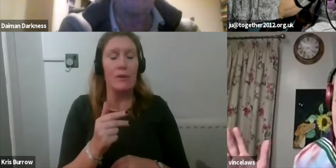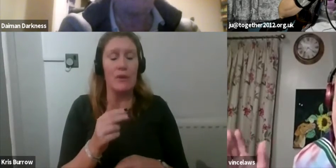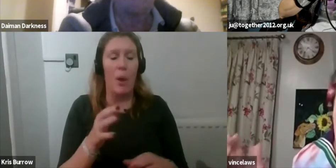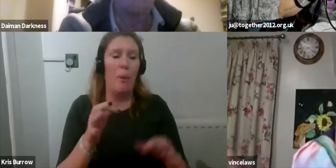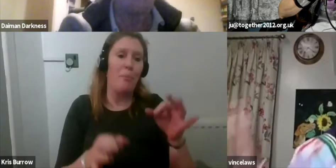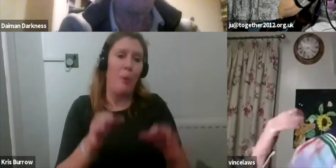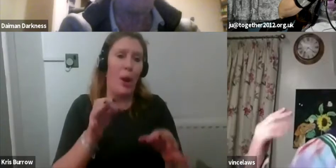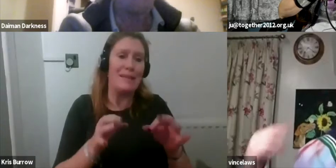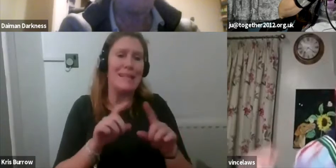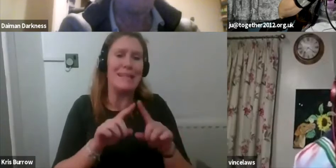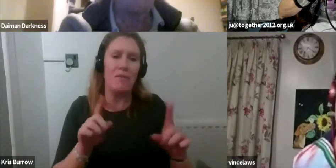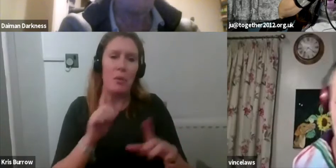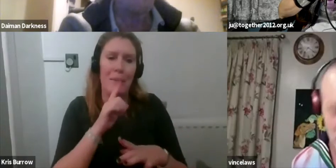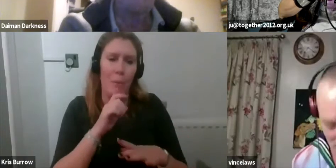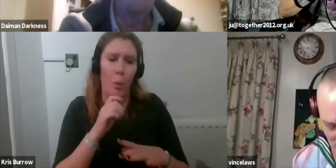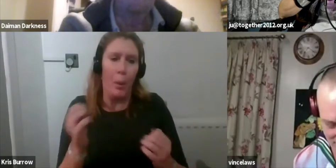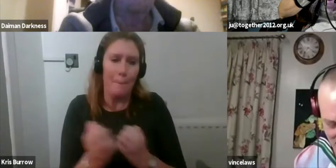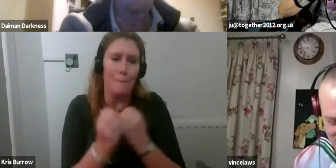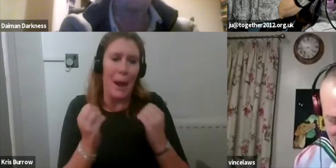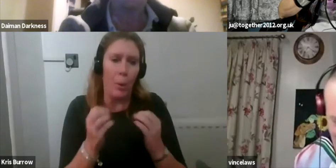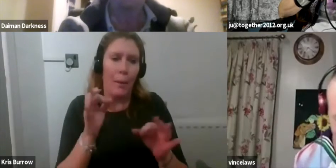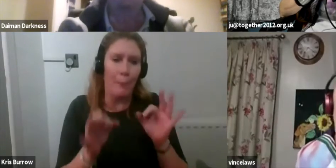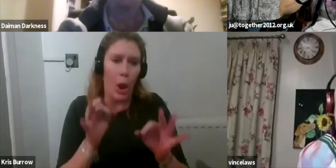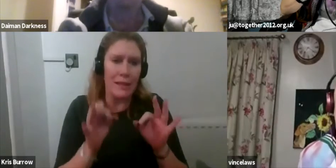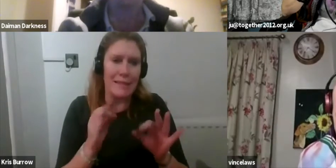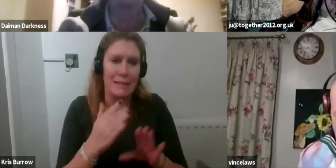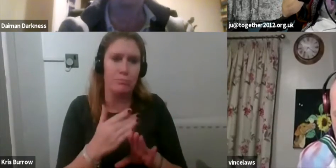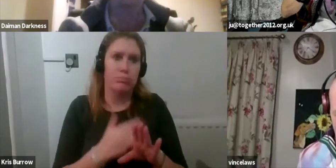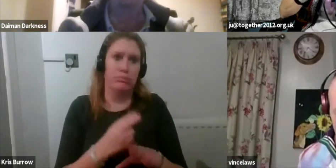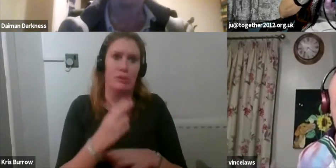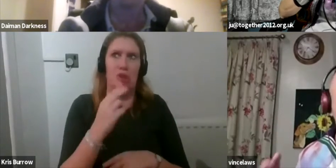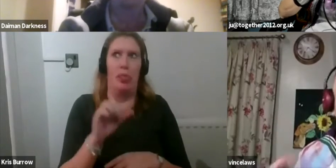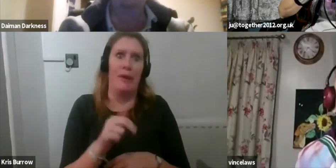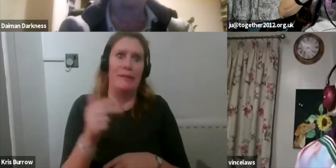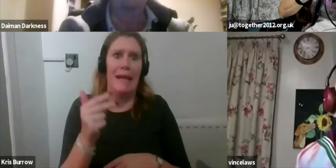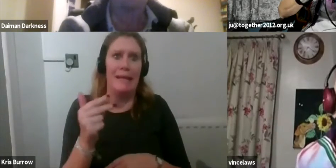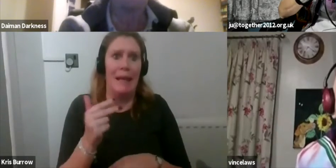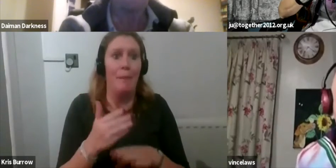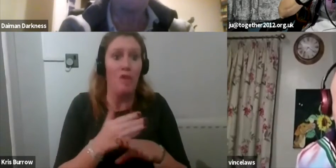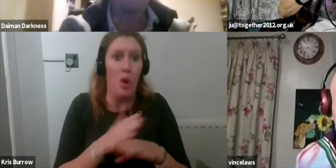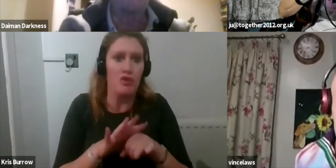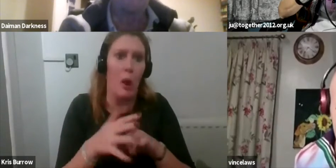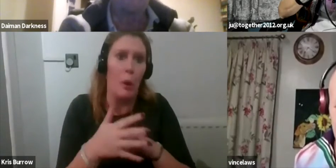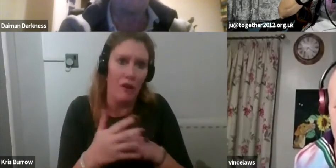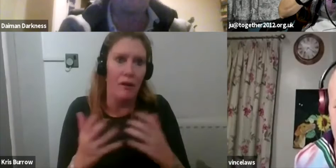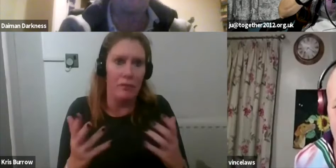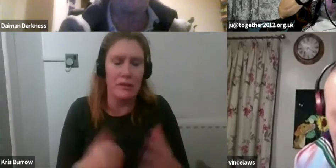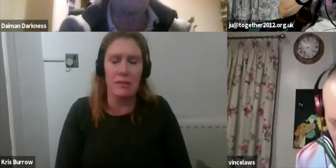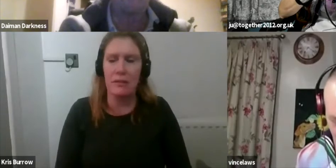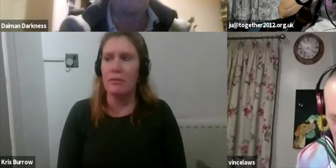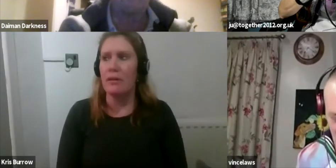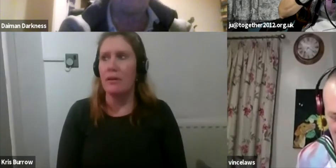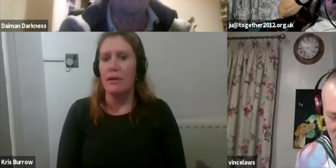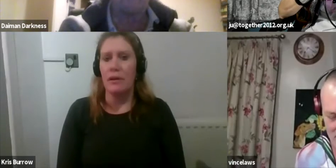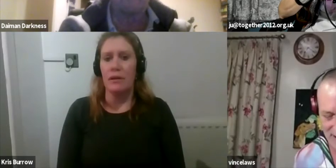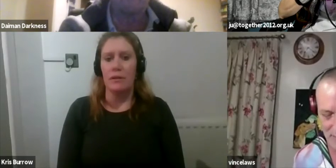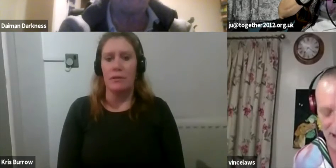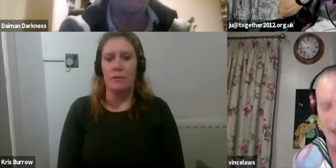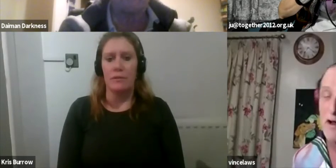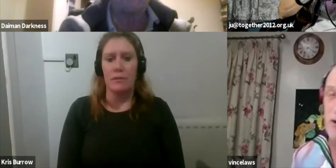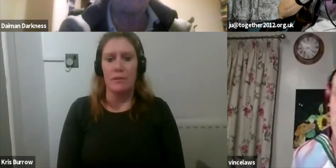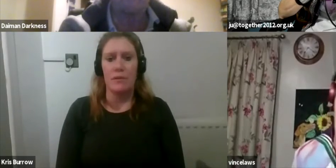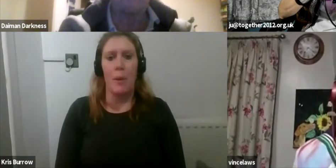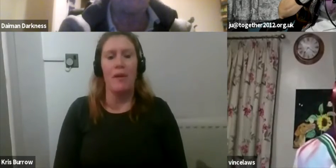us all now, all that time ago, before all these other disasters. But that's just to explain that. So if you hear Arlene Foster and Mrs.